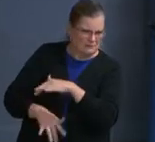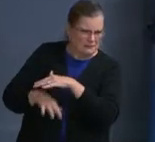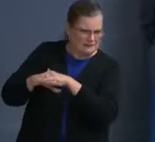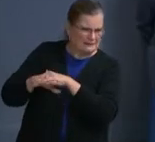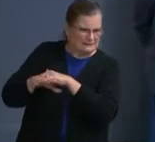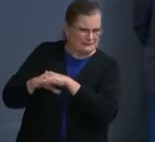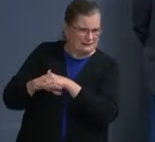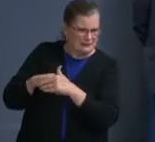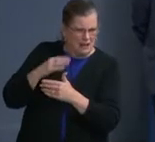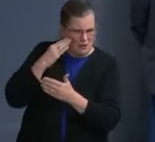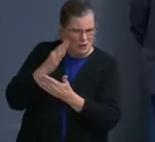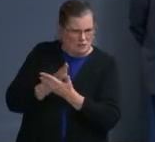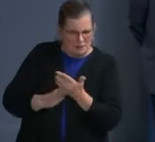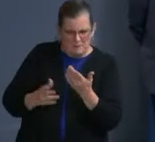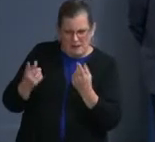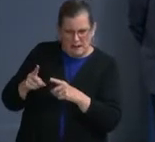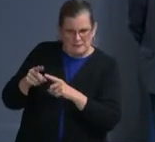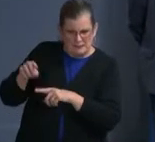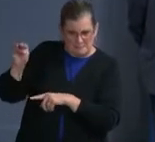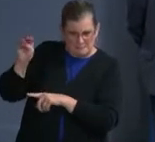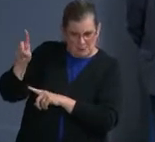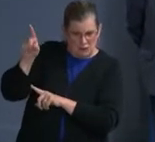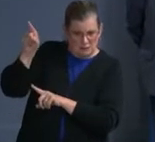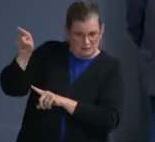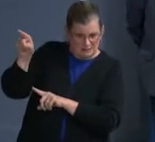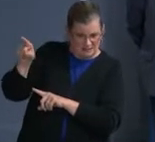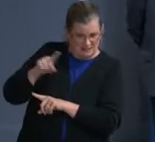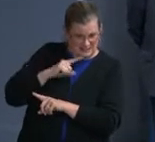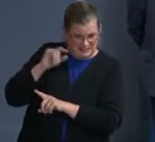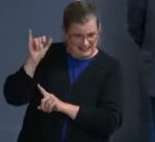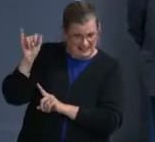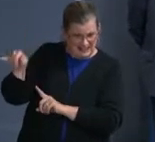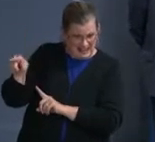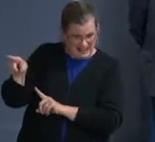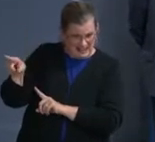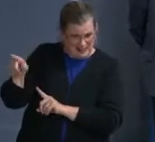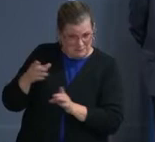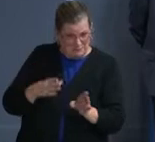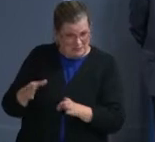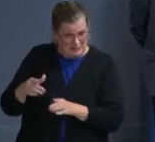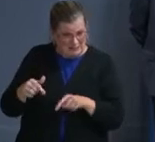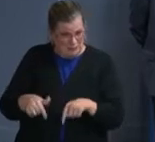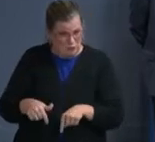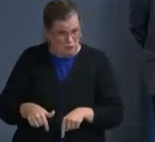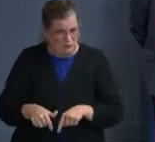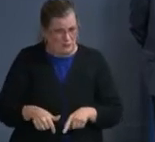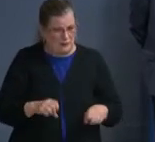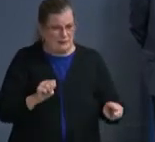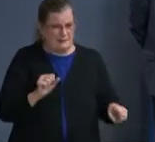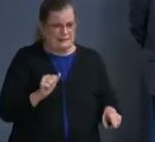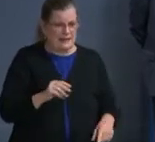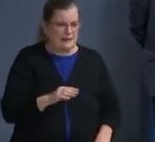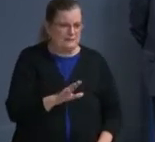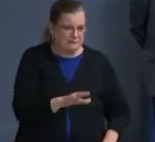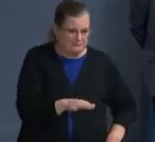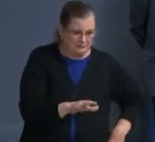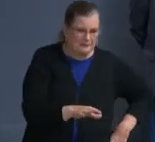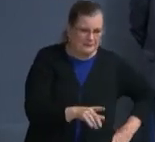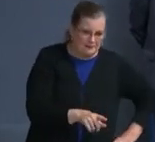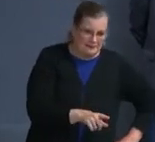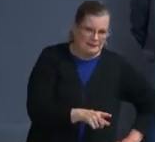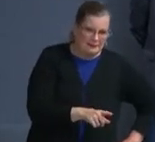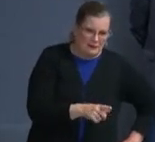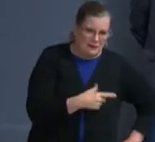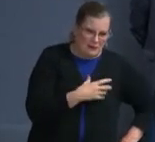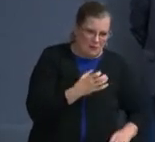in Maryland and I think Prince George's County. Is that in the cards here? Or? Sam, I want to highlight something, and then I